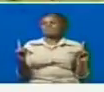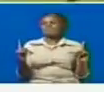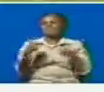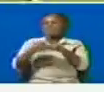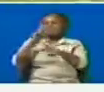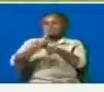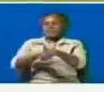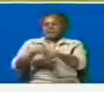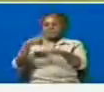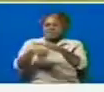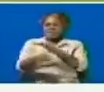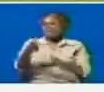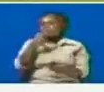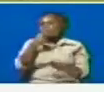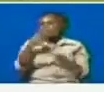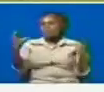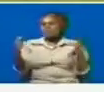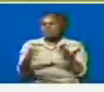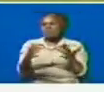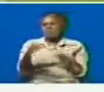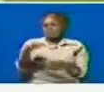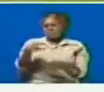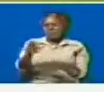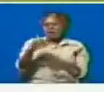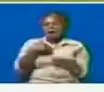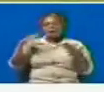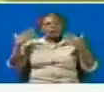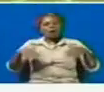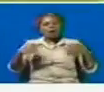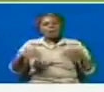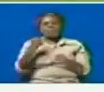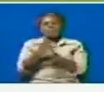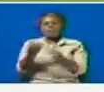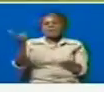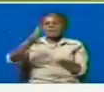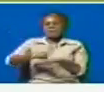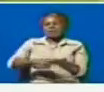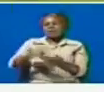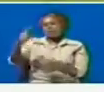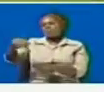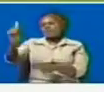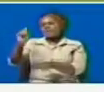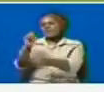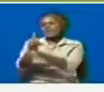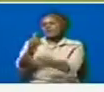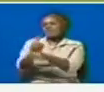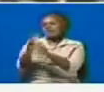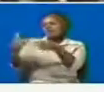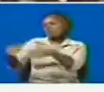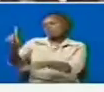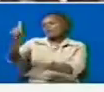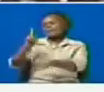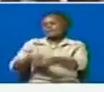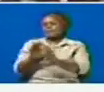his arrival at Kogalo, the English tactician has had a spectacular run, recording 11 wins and losing only